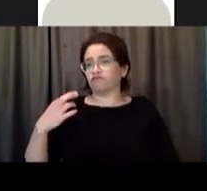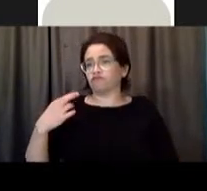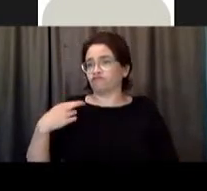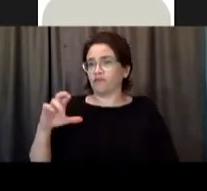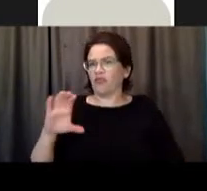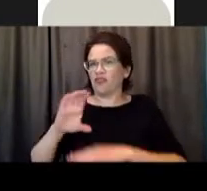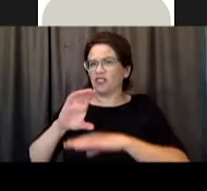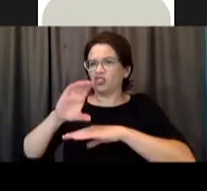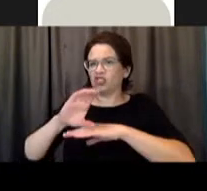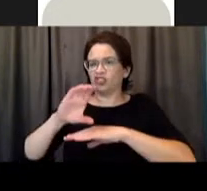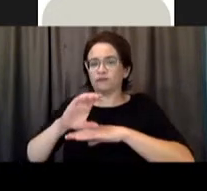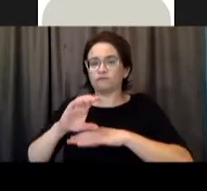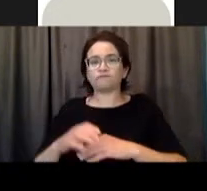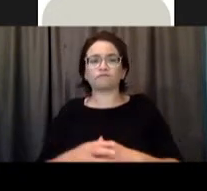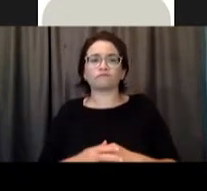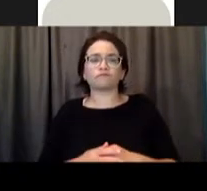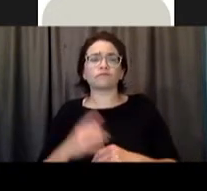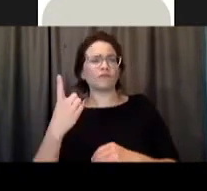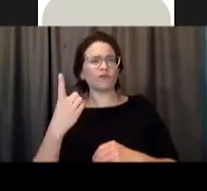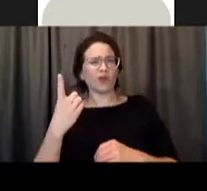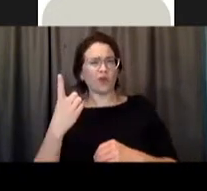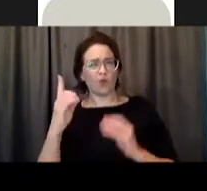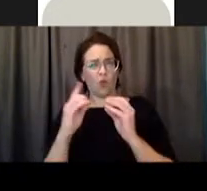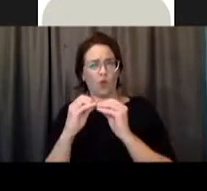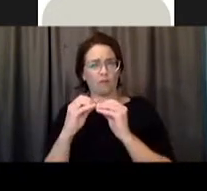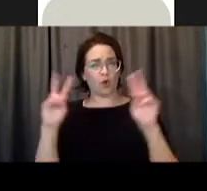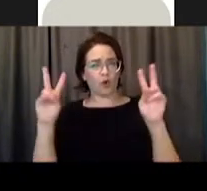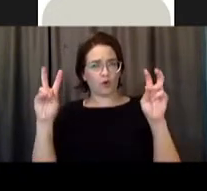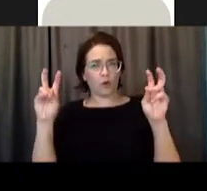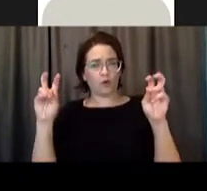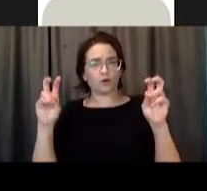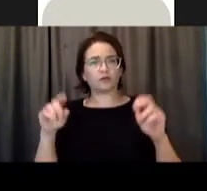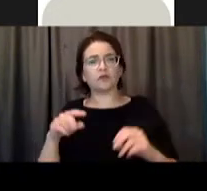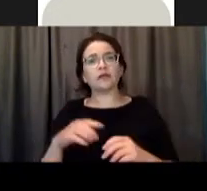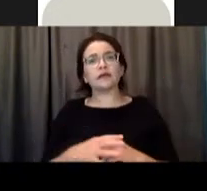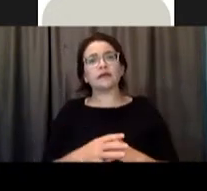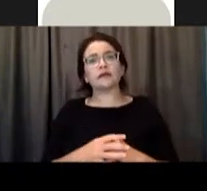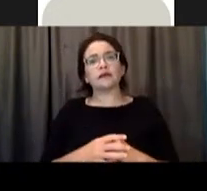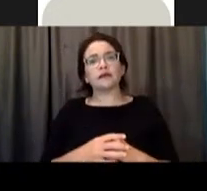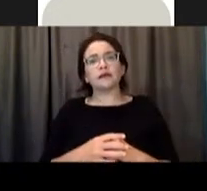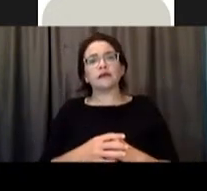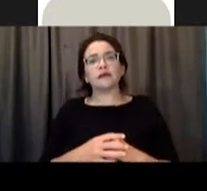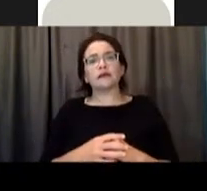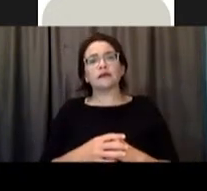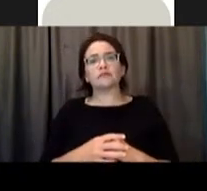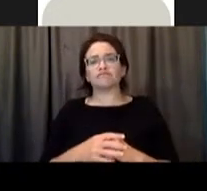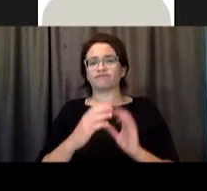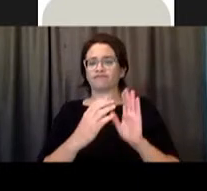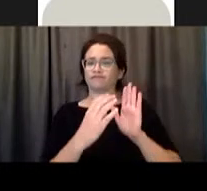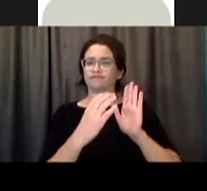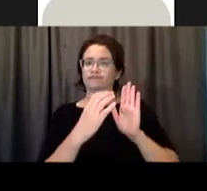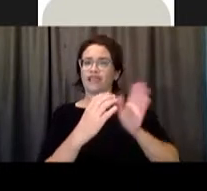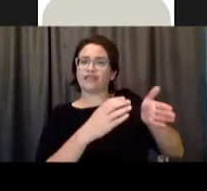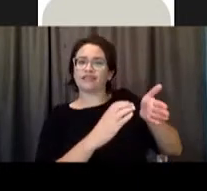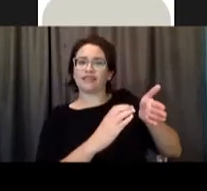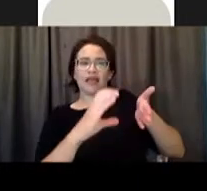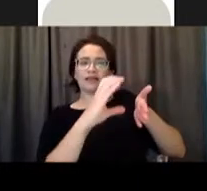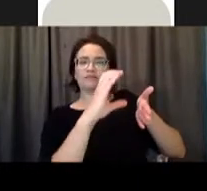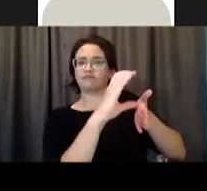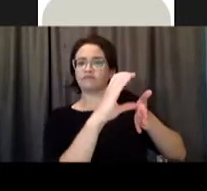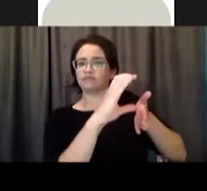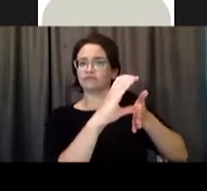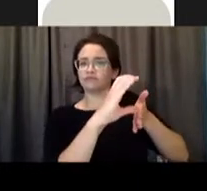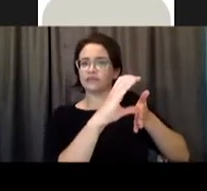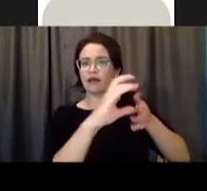And one more quote. Is the Ukrainian Holodomor genocide? Yale historian